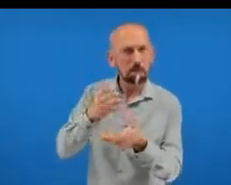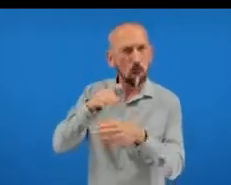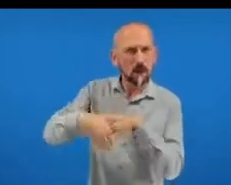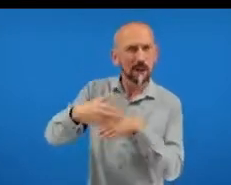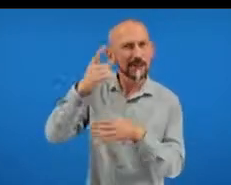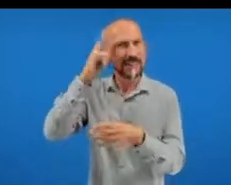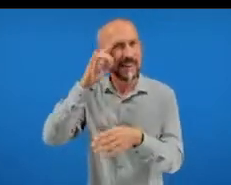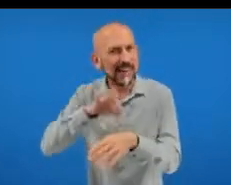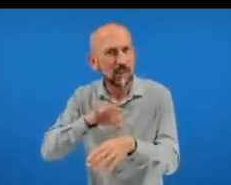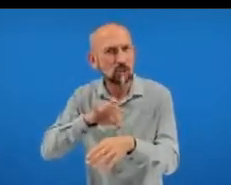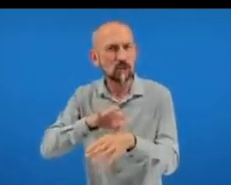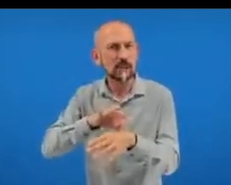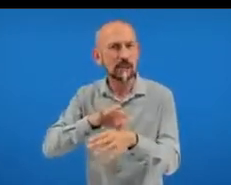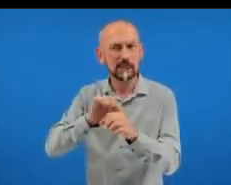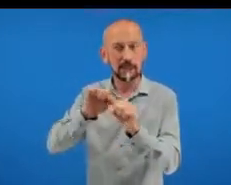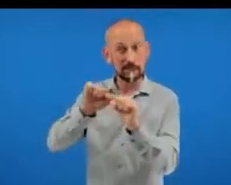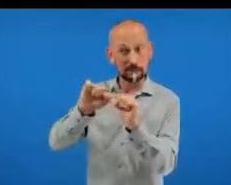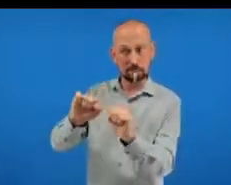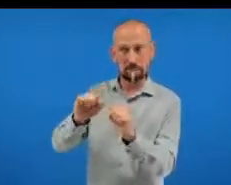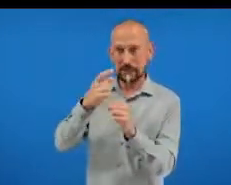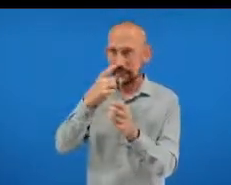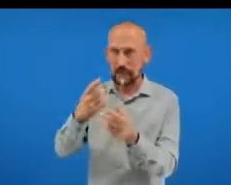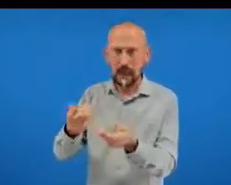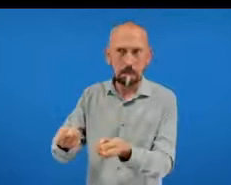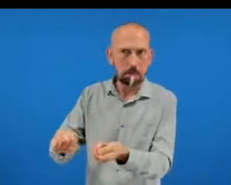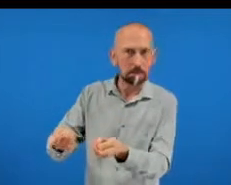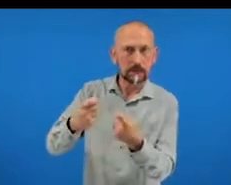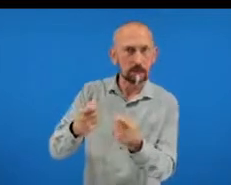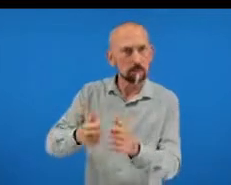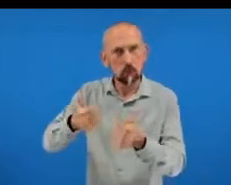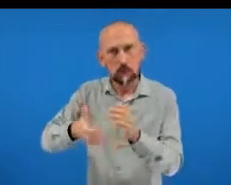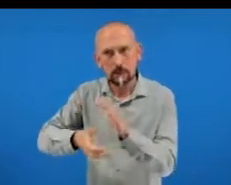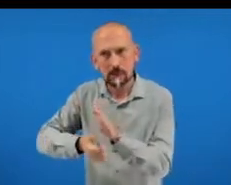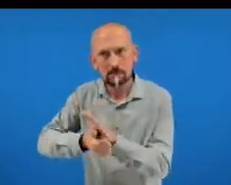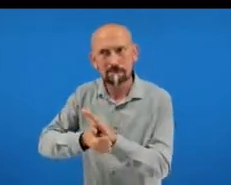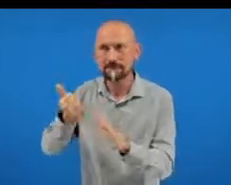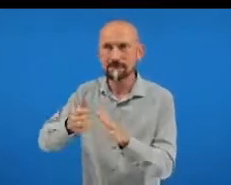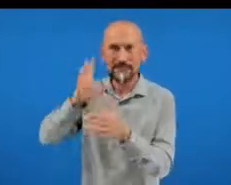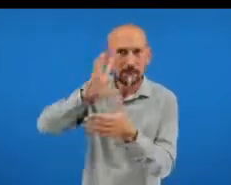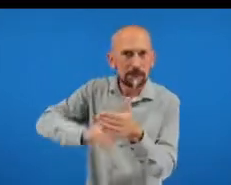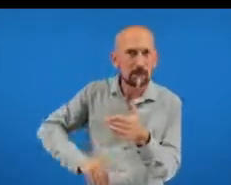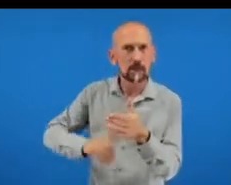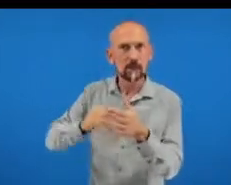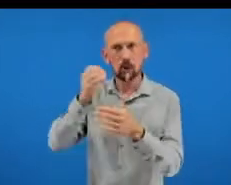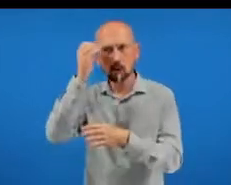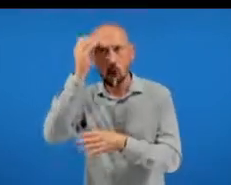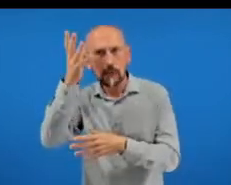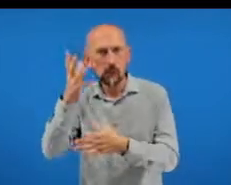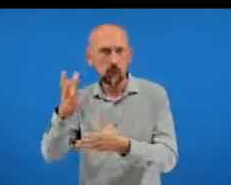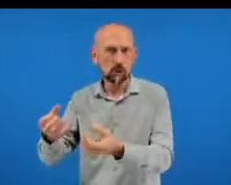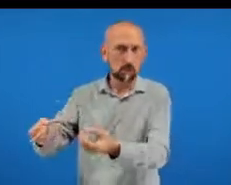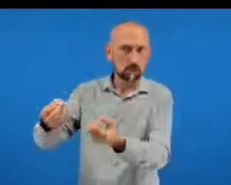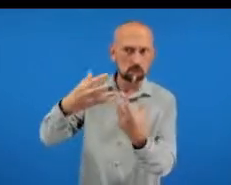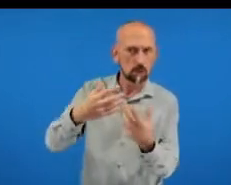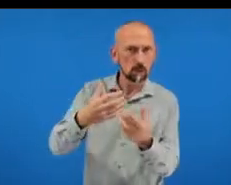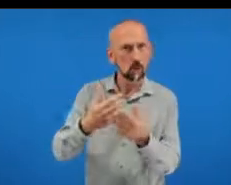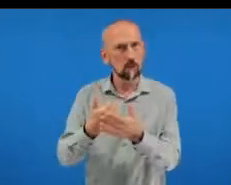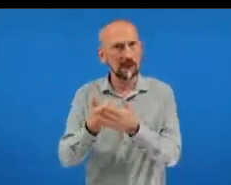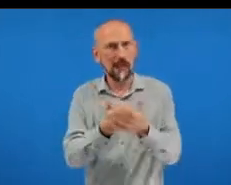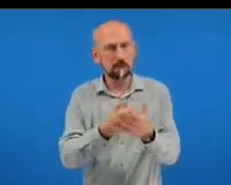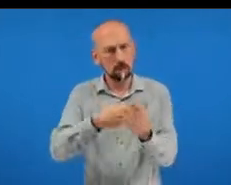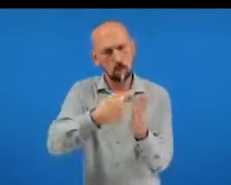experience and knowledge that they can also bring into policy making. So whilst it was a pleasure that it was a